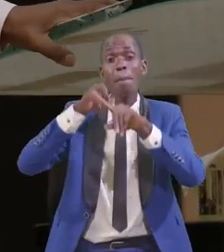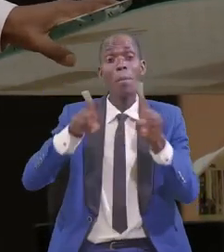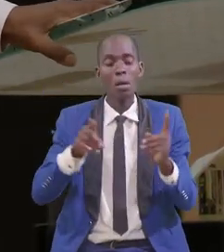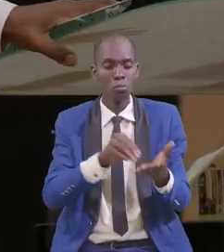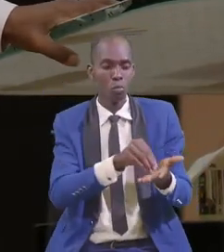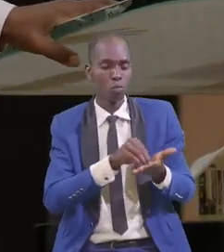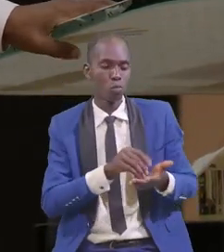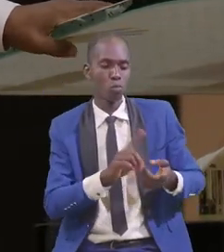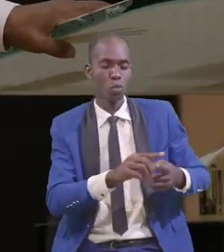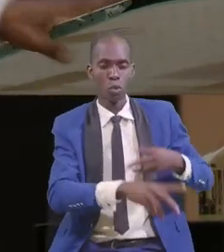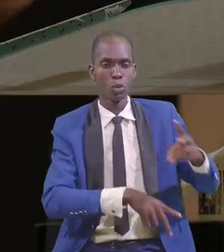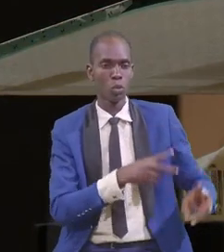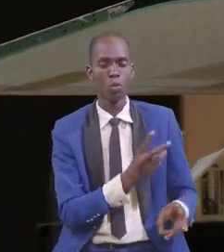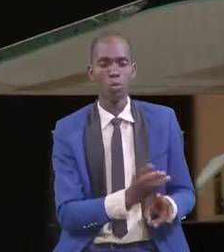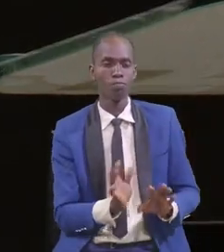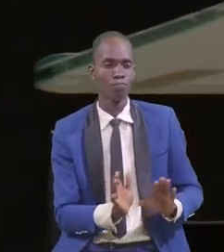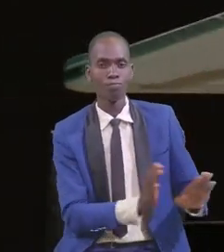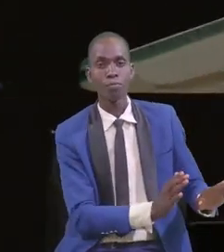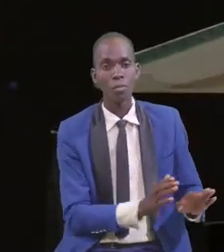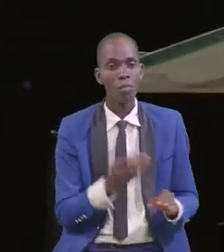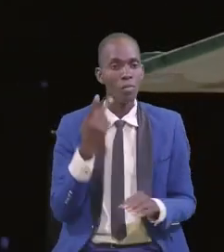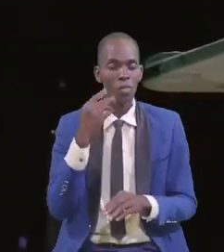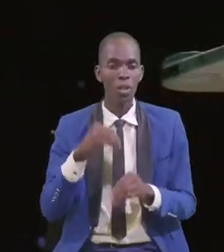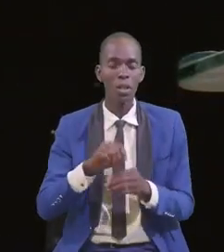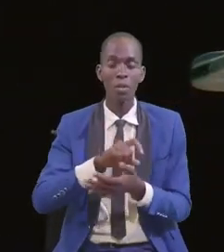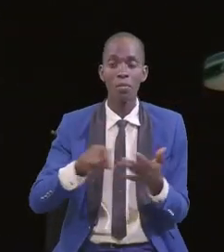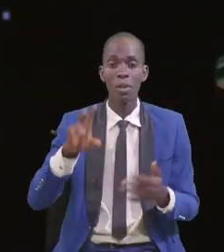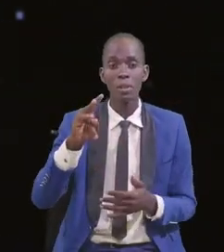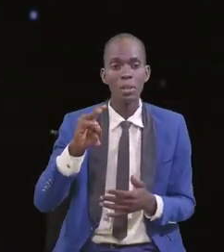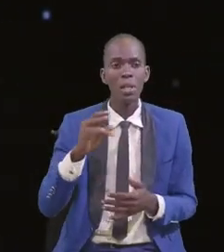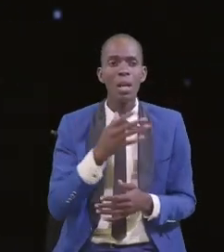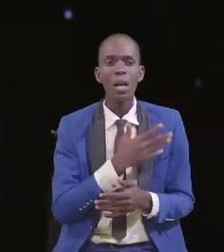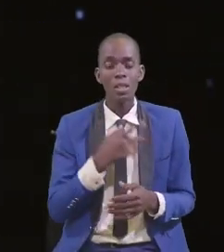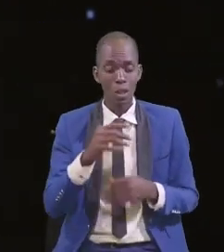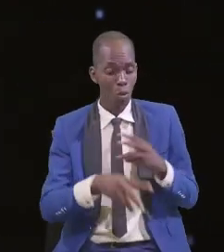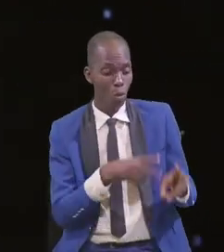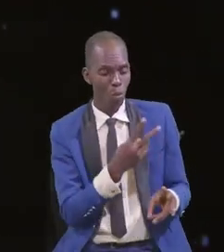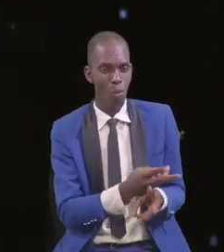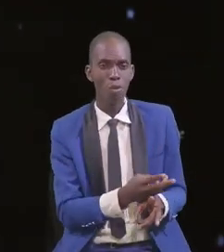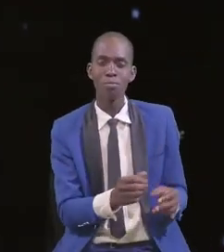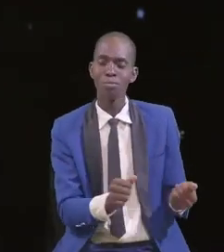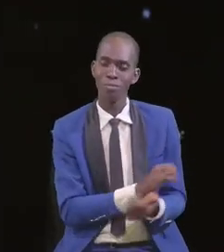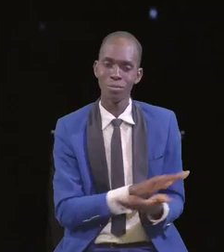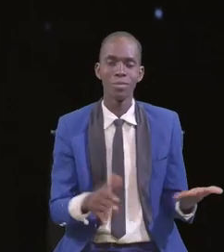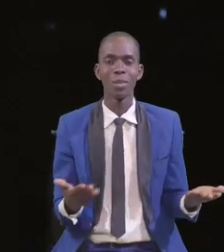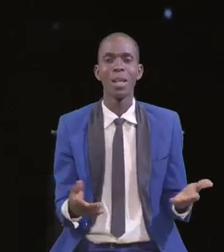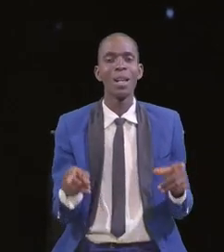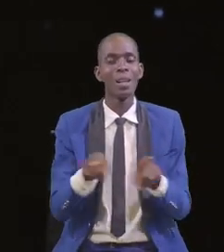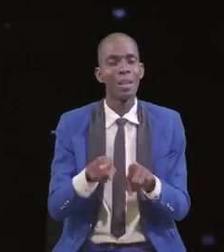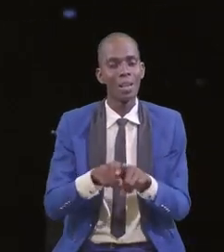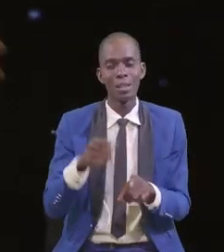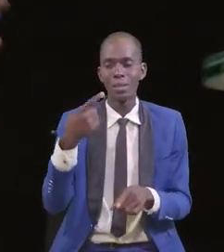In verse 17, it says, and the world passeth away. Like the